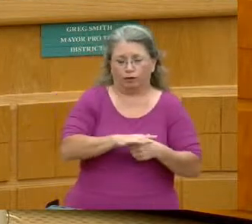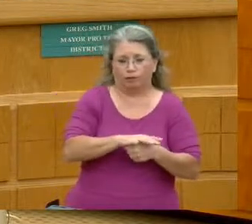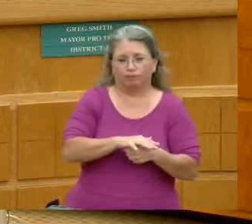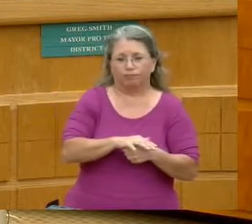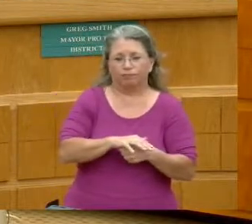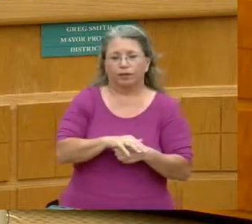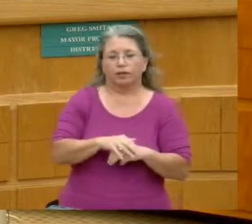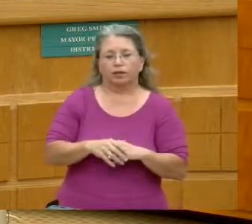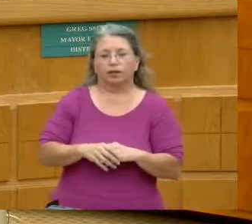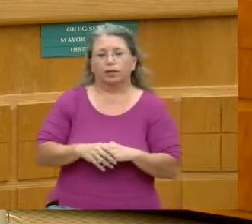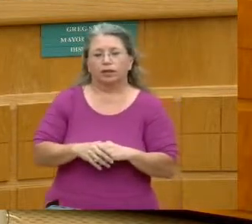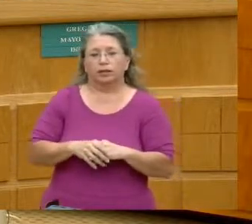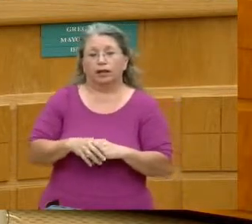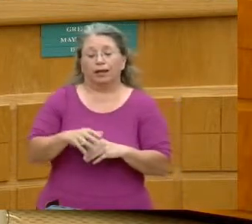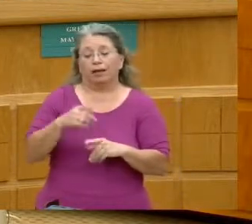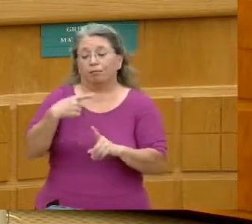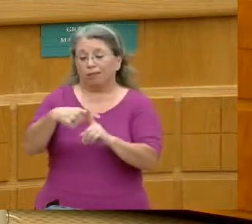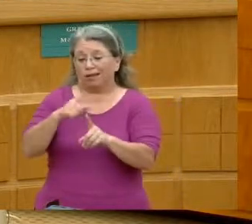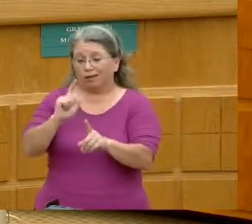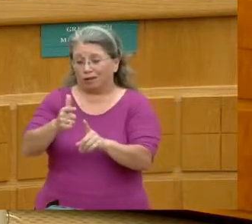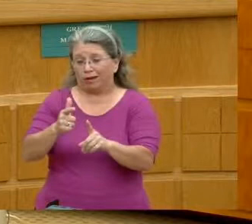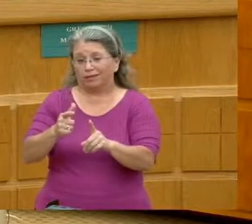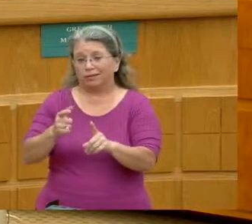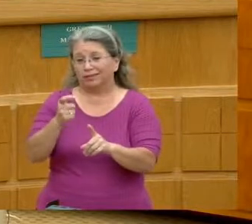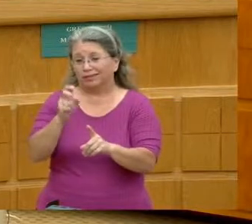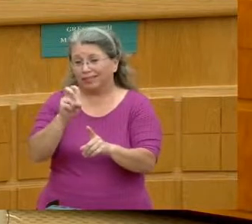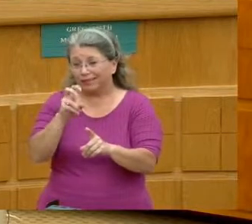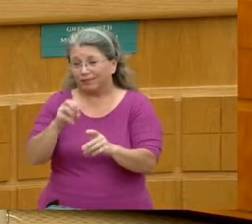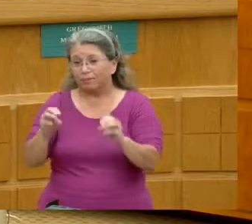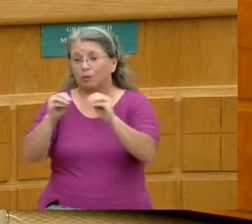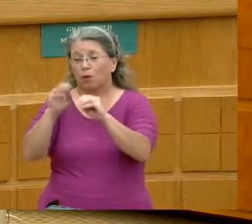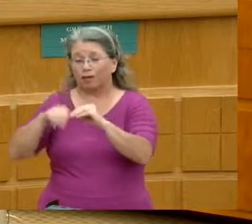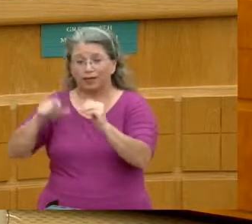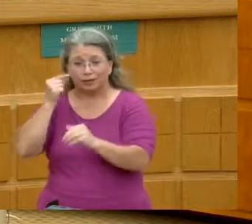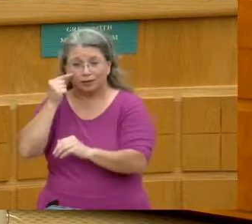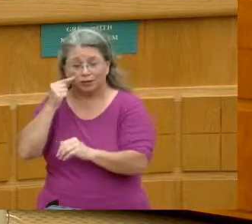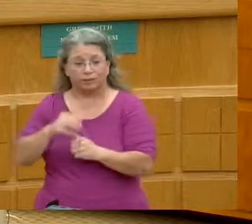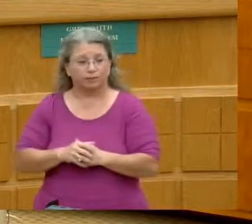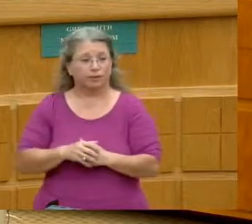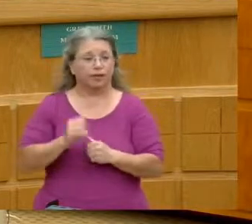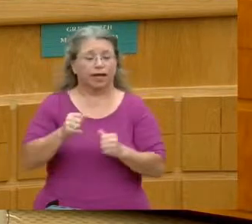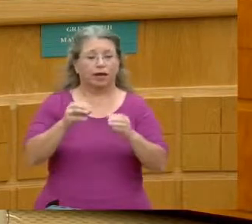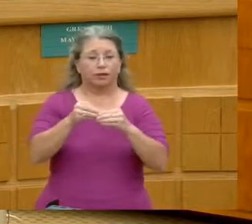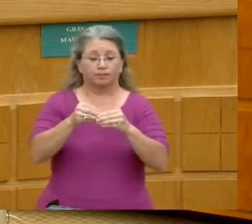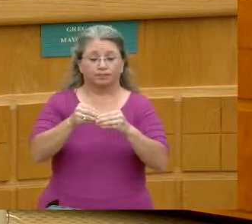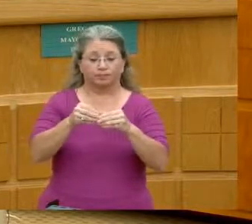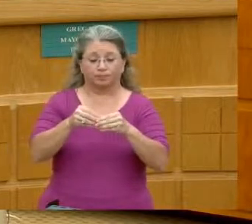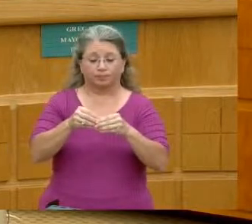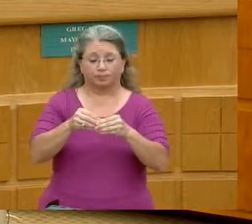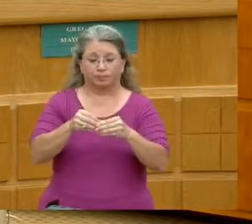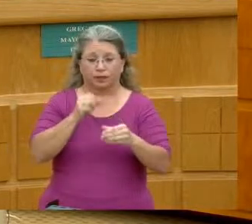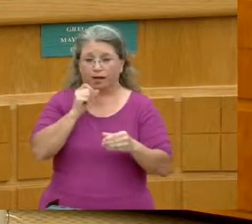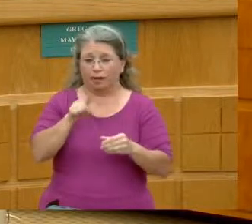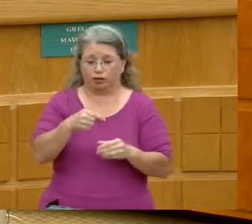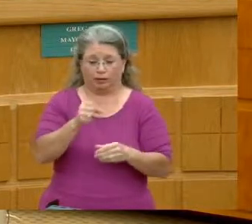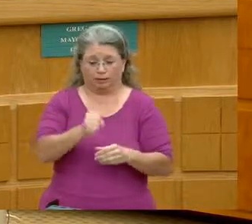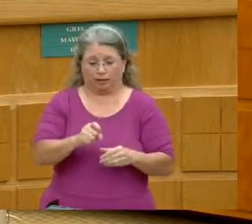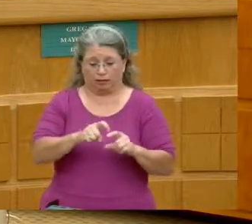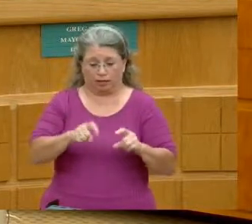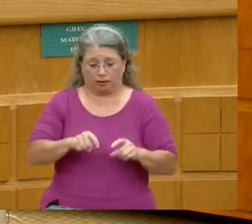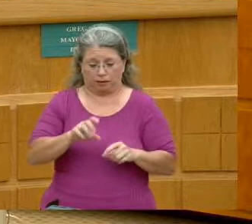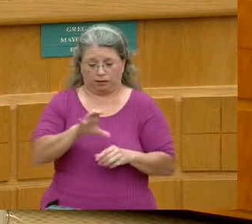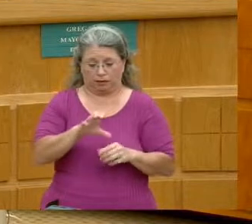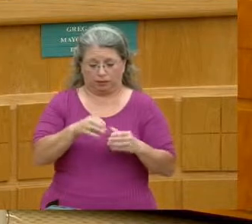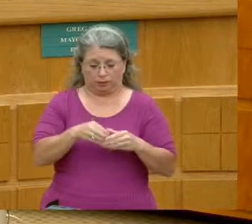bit greater than San Antonio. Okay, let's zoom out a little farther to a greater span of Texas. So